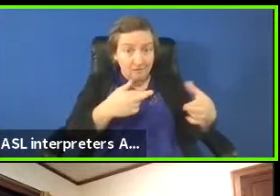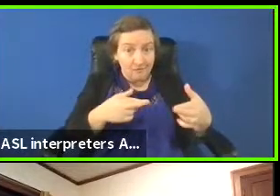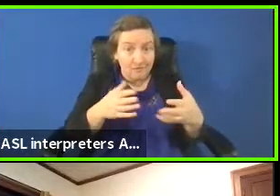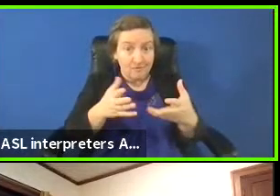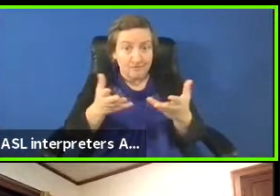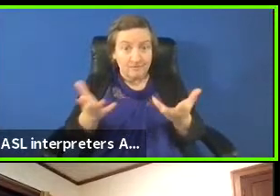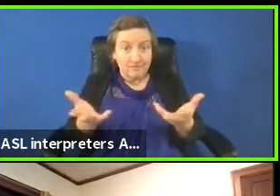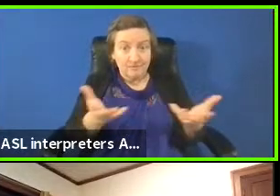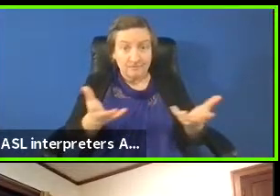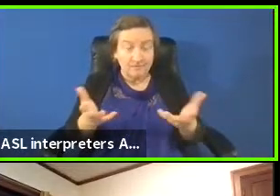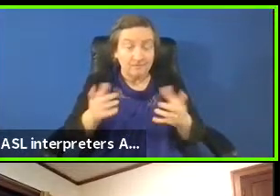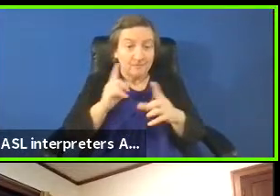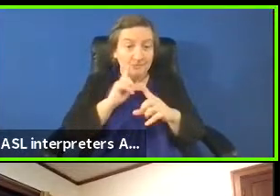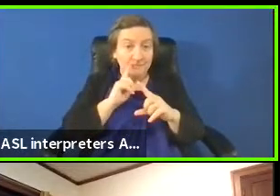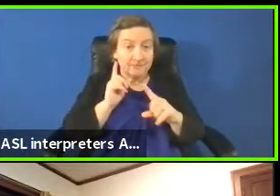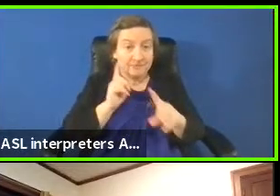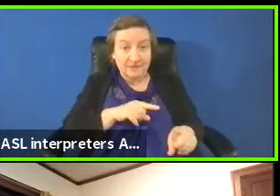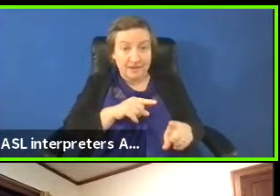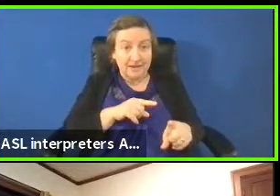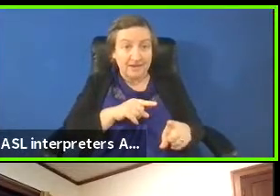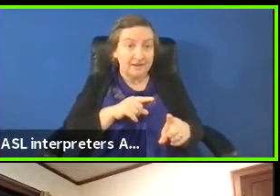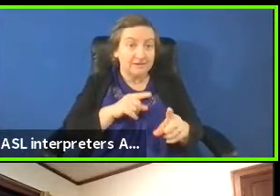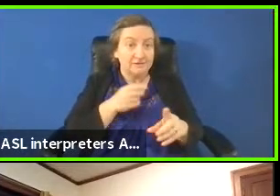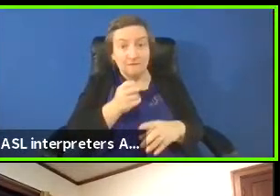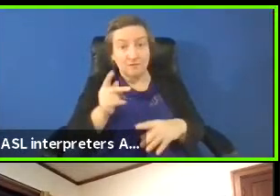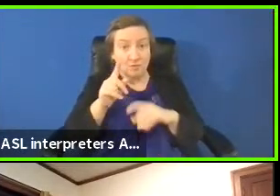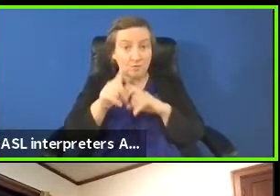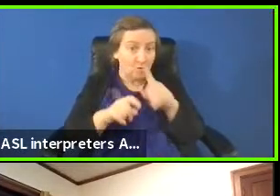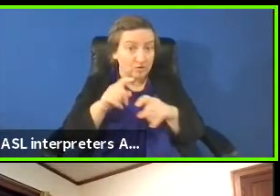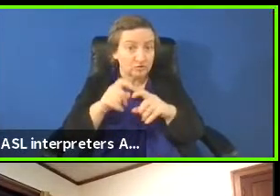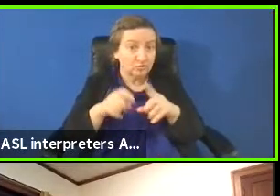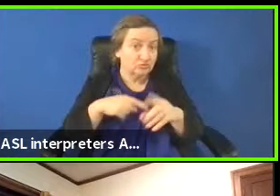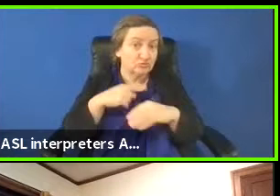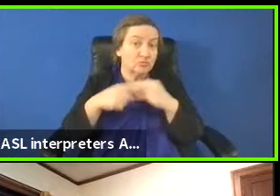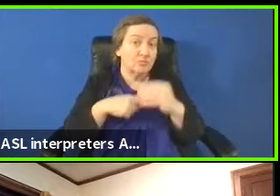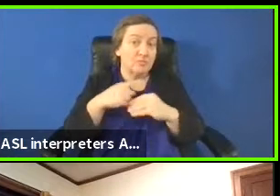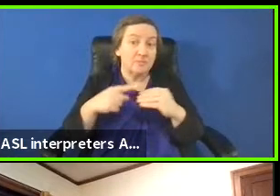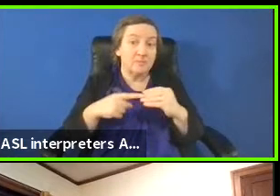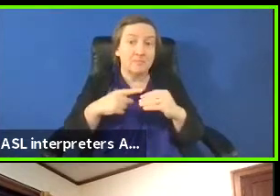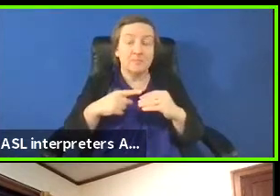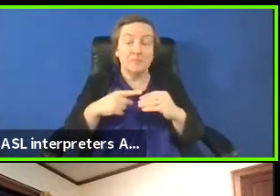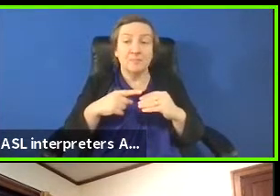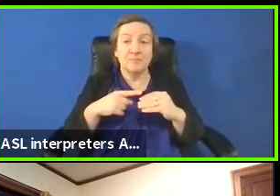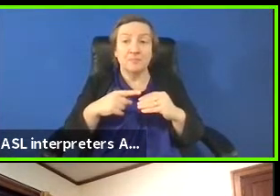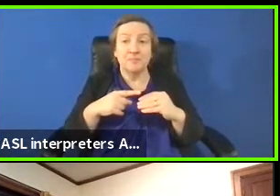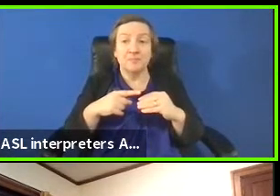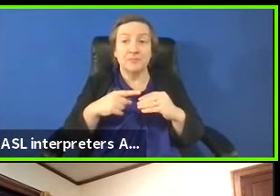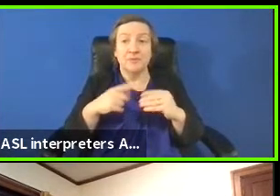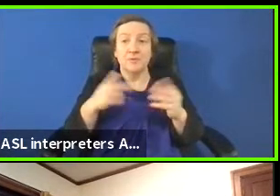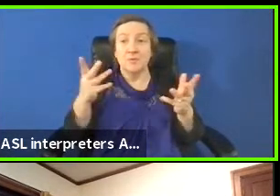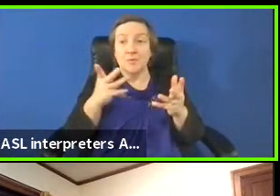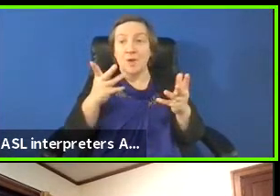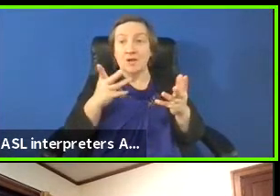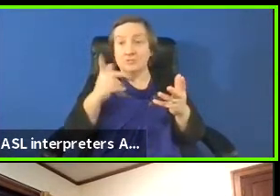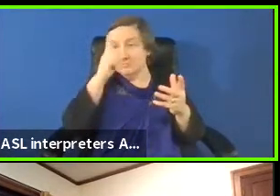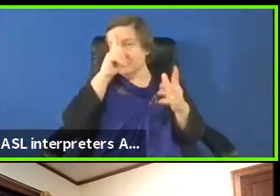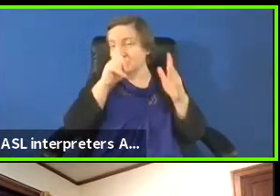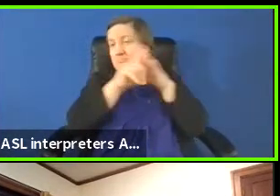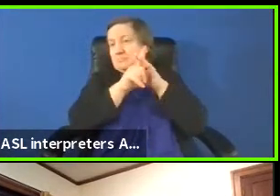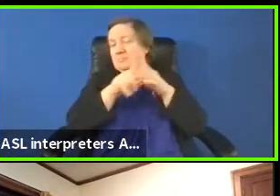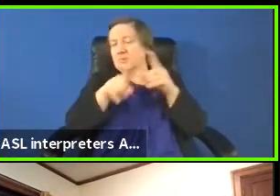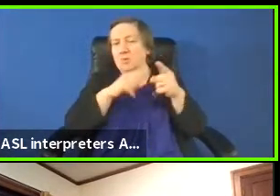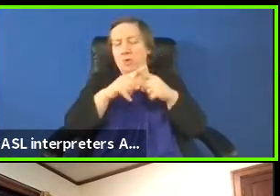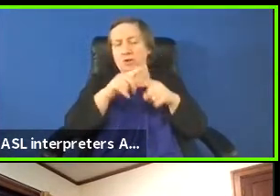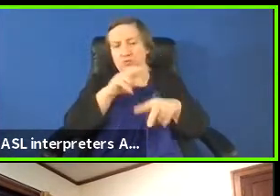to answer a couple of questions around what comes up for you as you look at